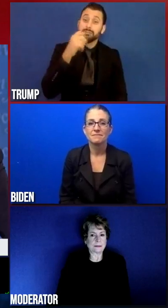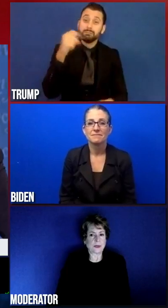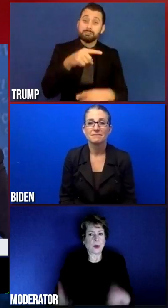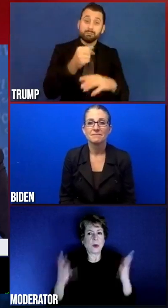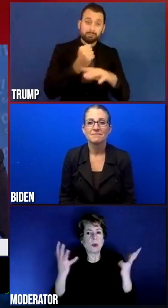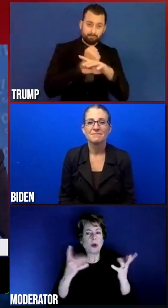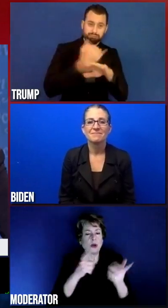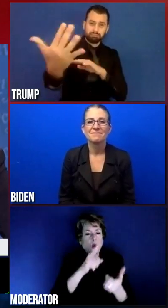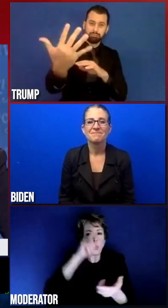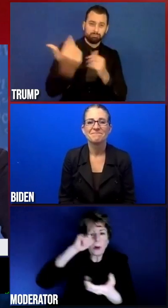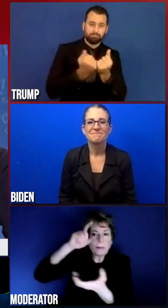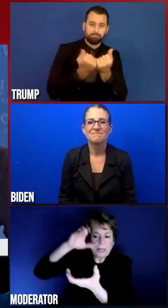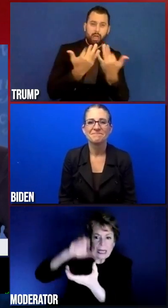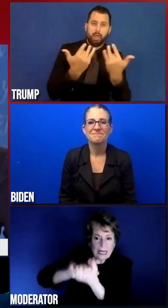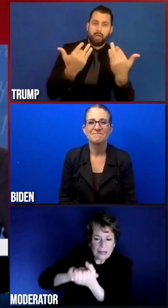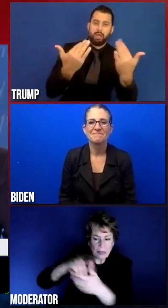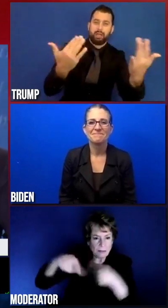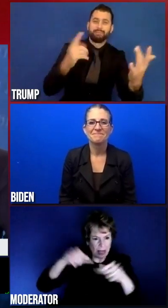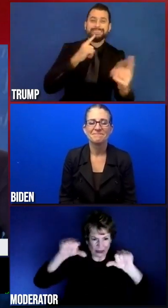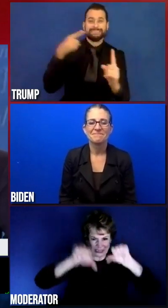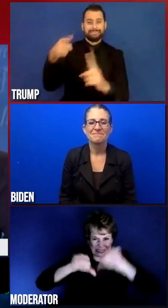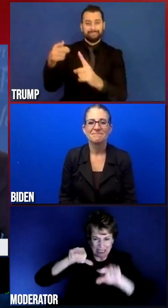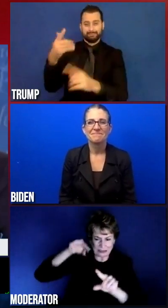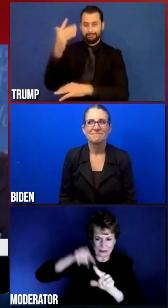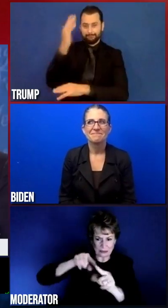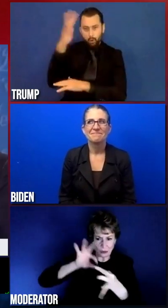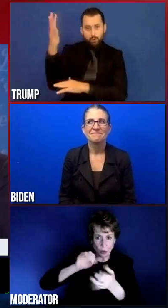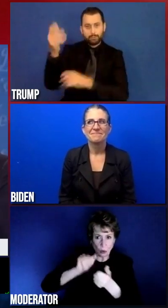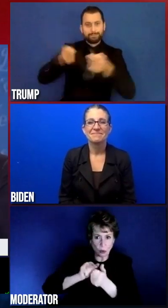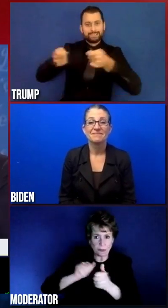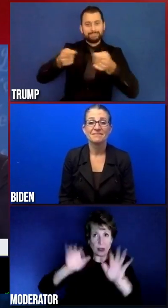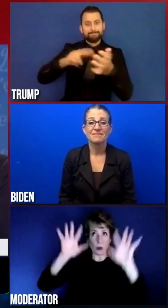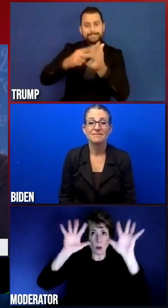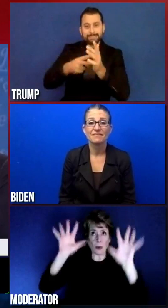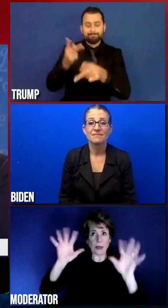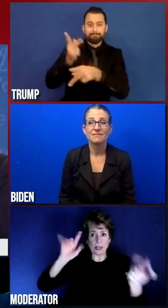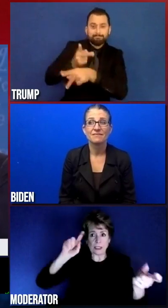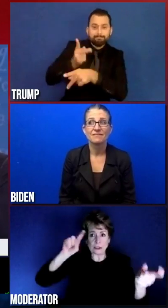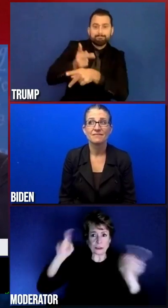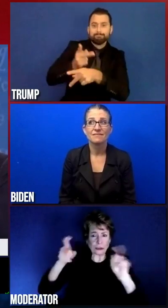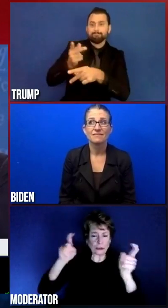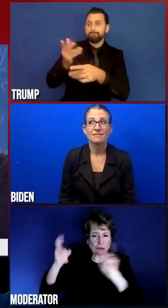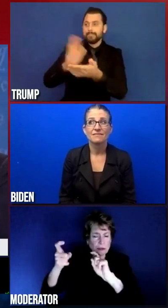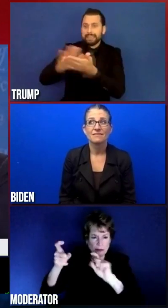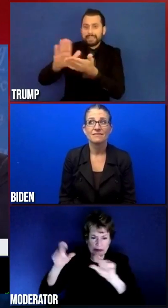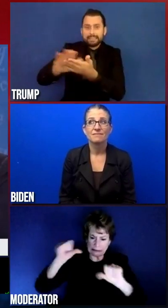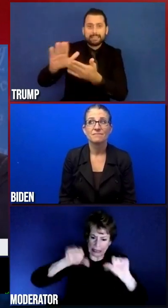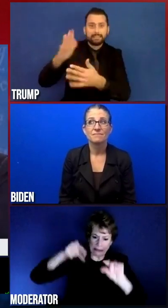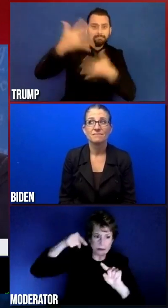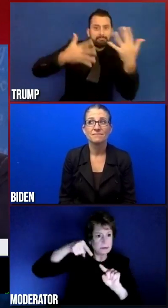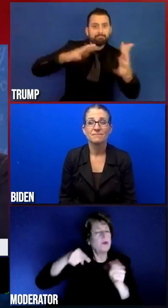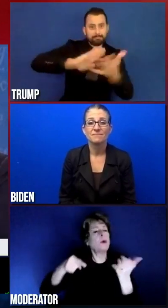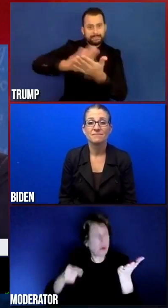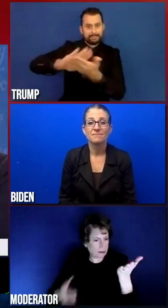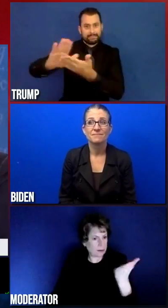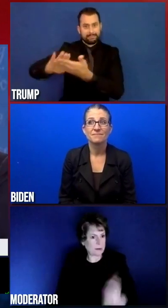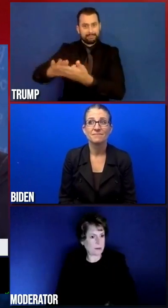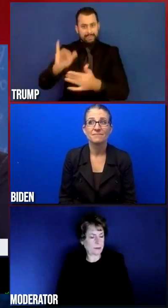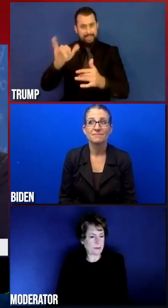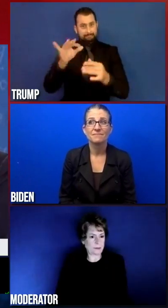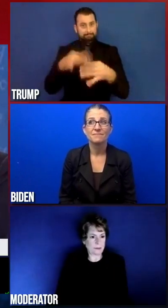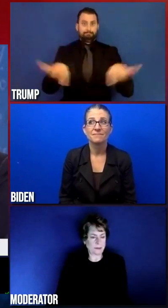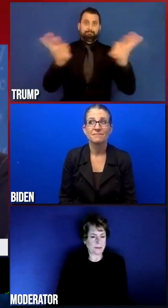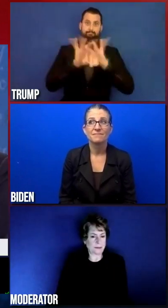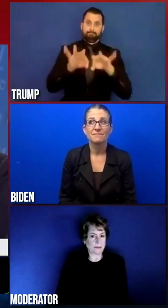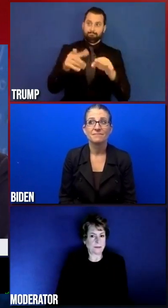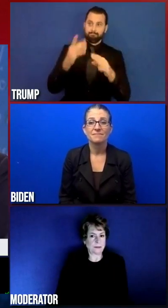of climate change, sir? I believe that we have to do everything we can to have immaculate air, immaculate water, and do whatever